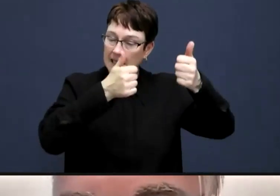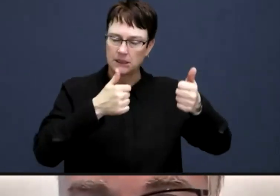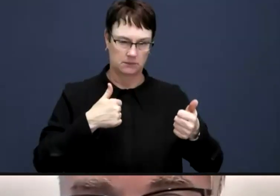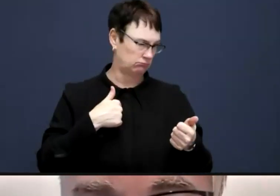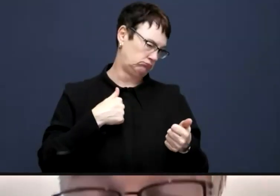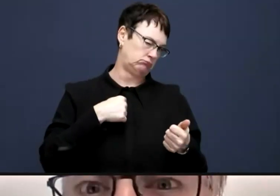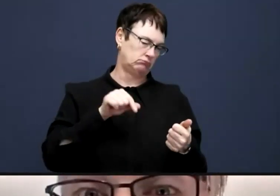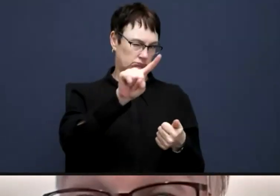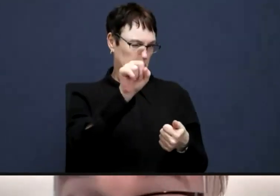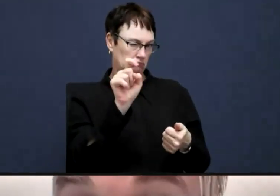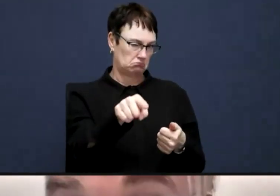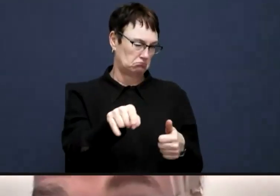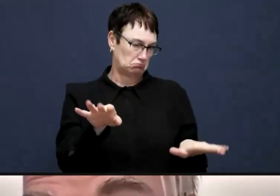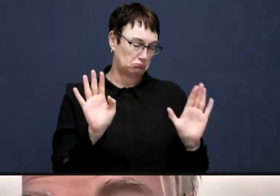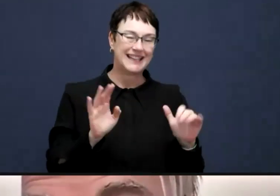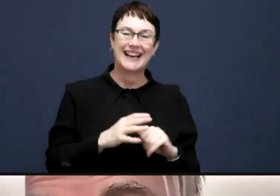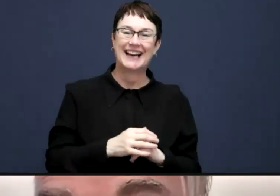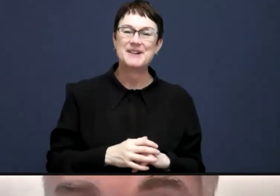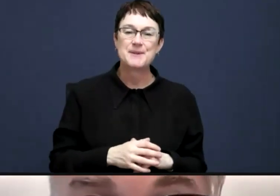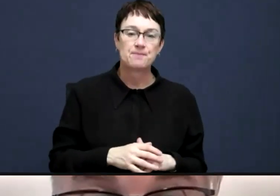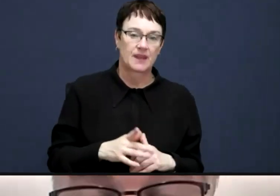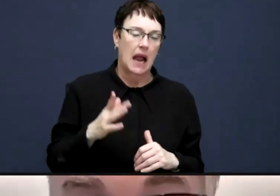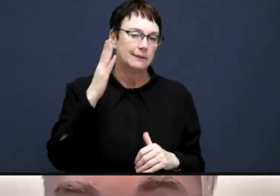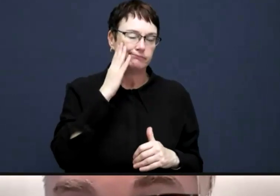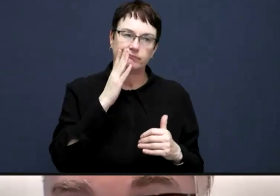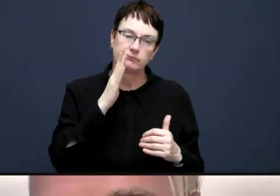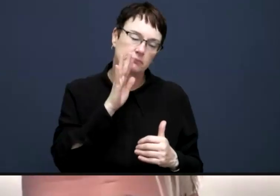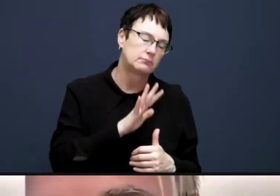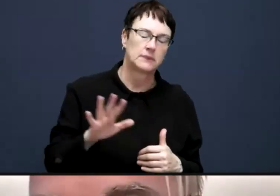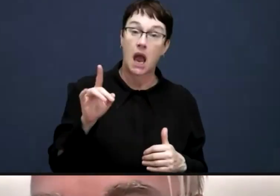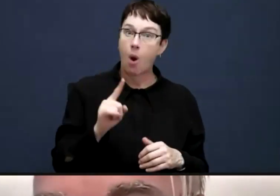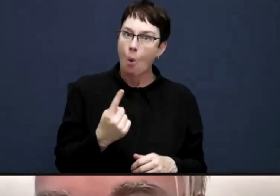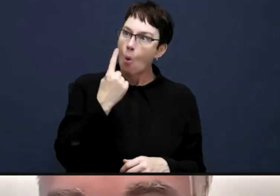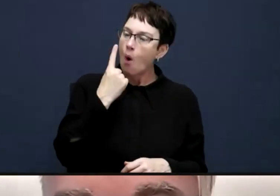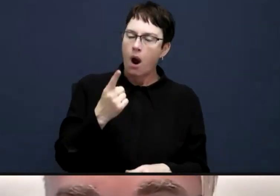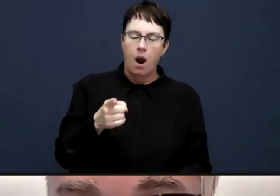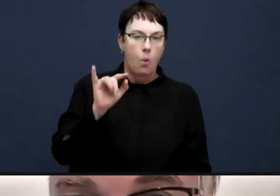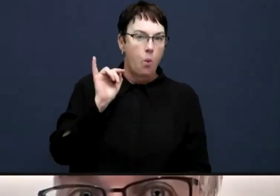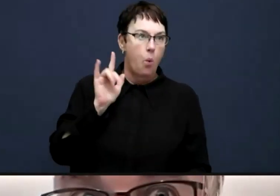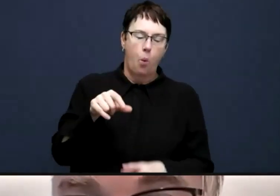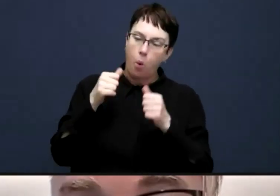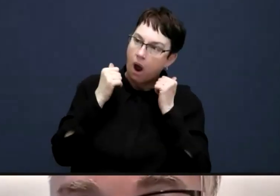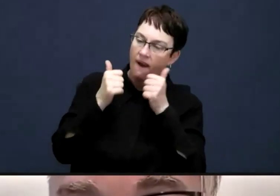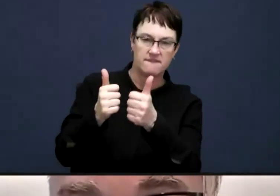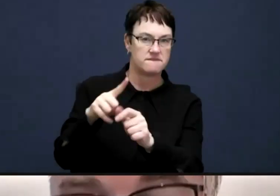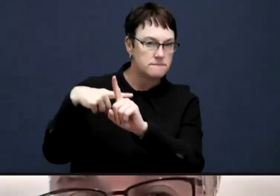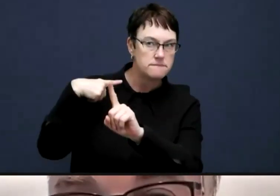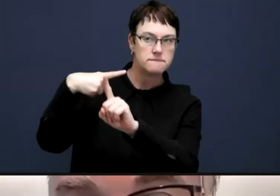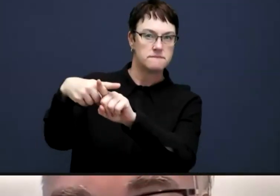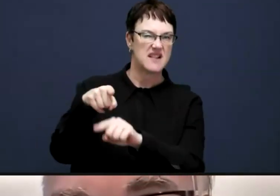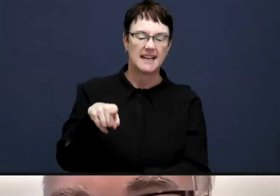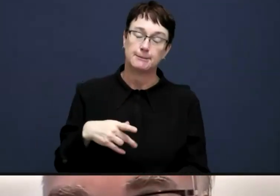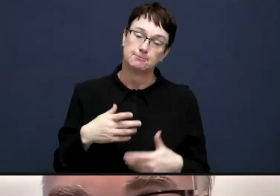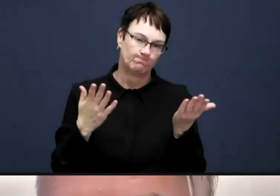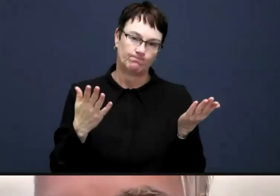there, there's no one who's doing it particularly well. Two, based off the last conversation we had, PDF is such a